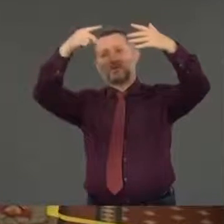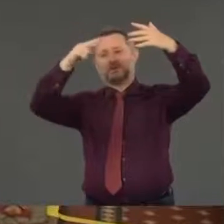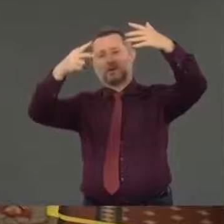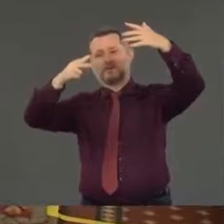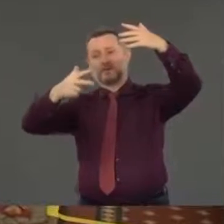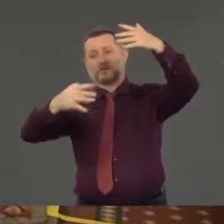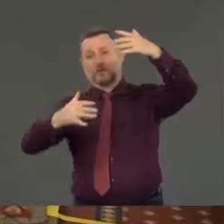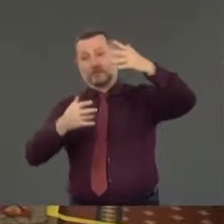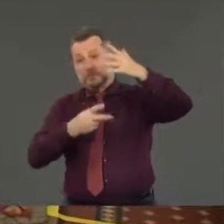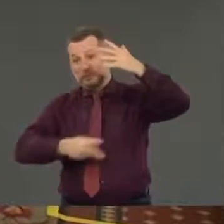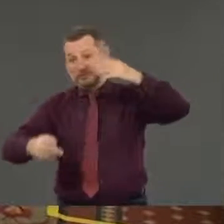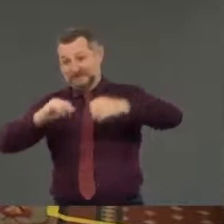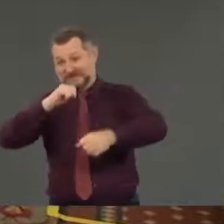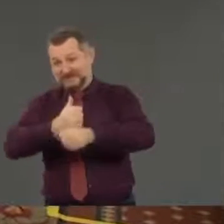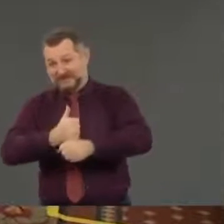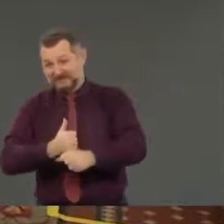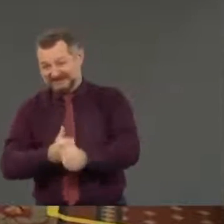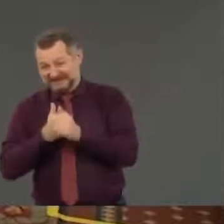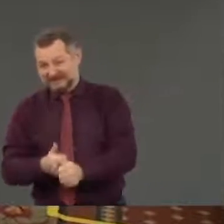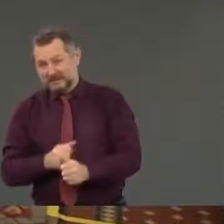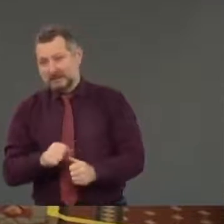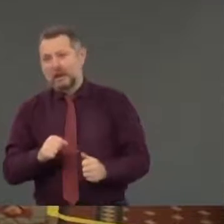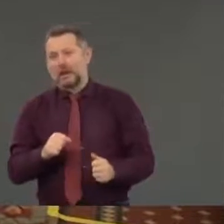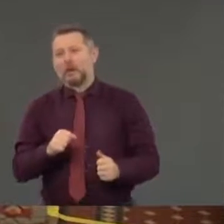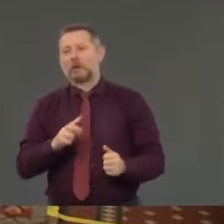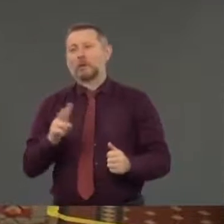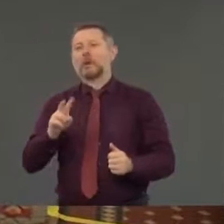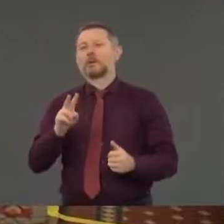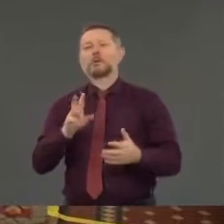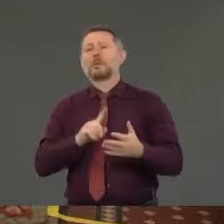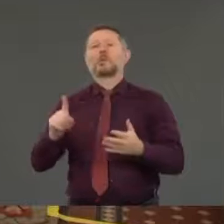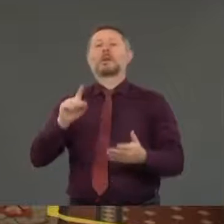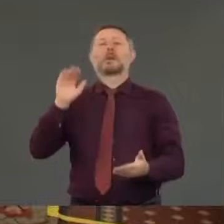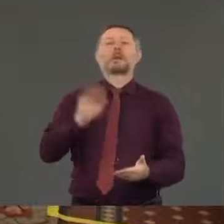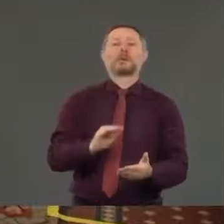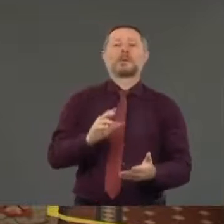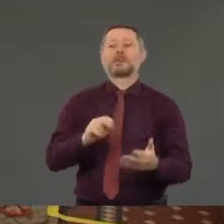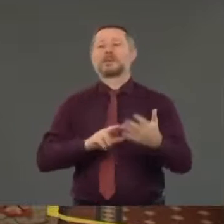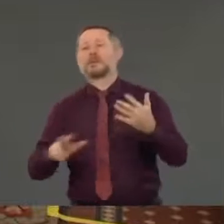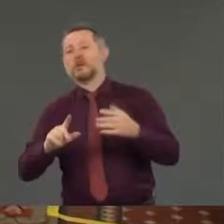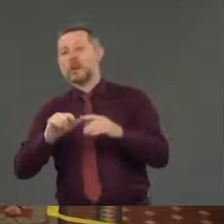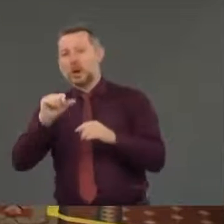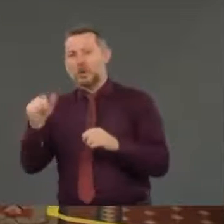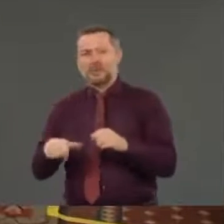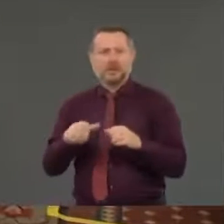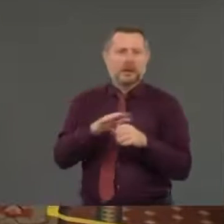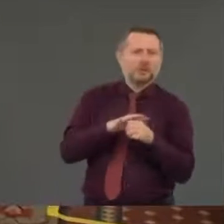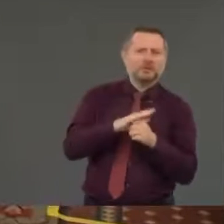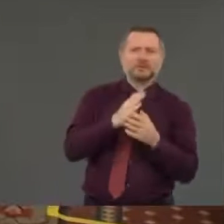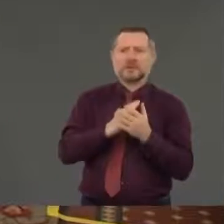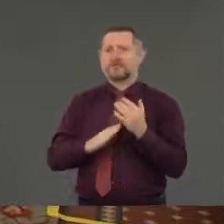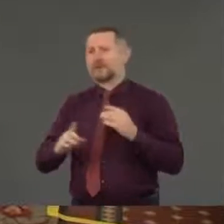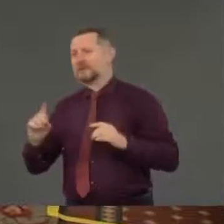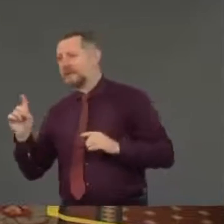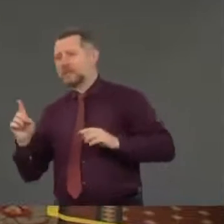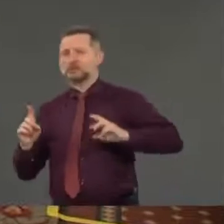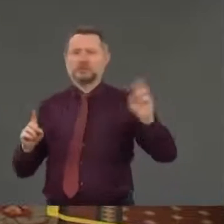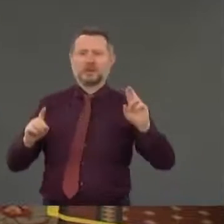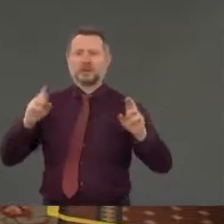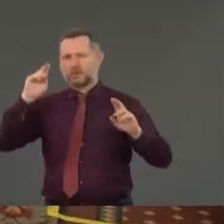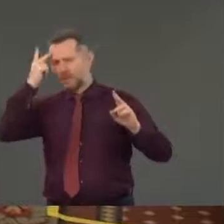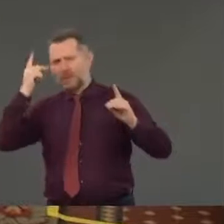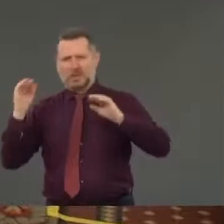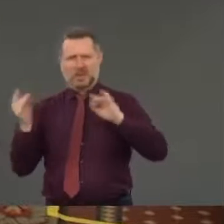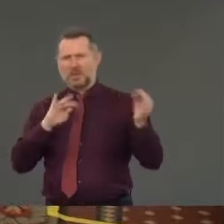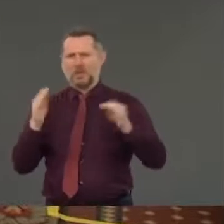They could be shortened based on the data. Capital Region elected officials, a lot of Democrats and Republicans are now saying, why has that